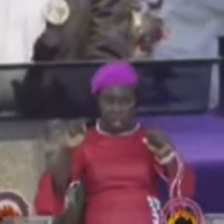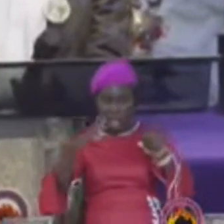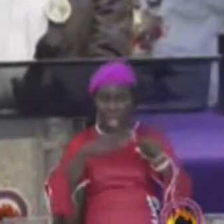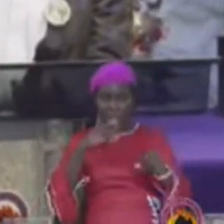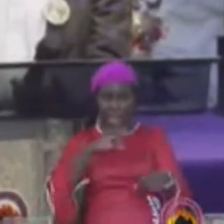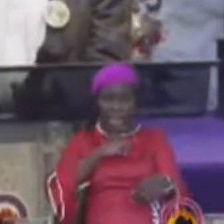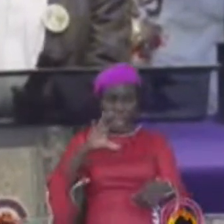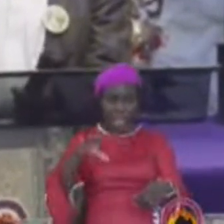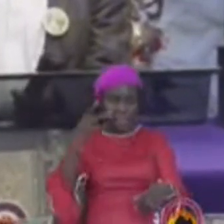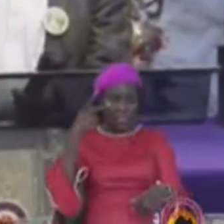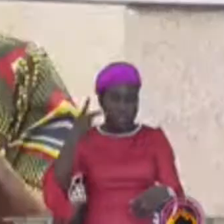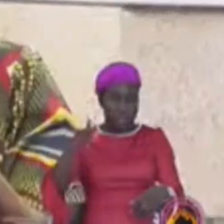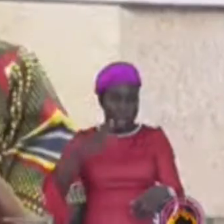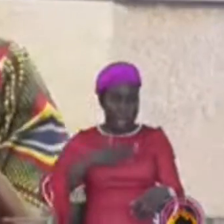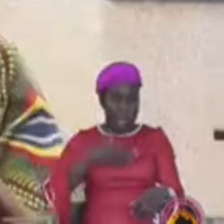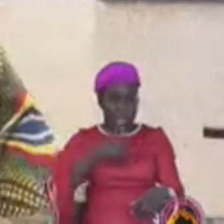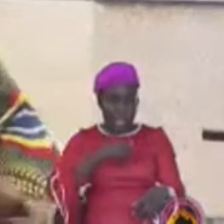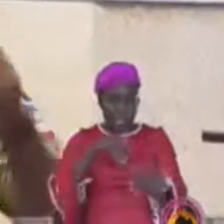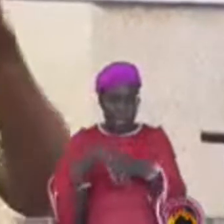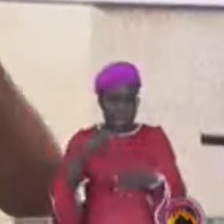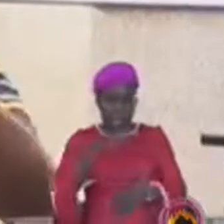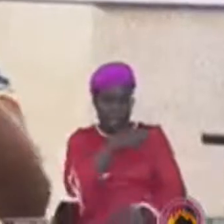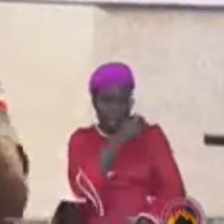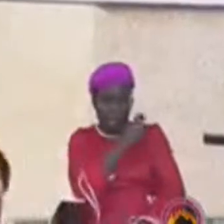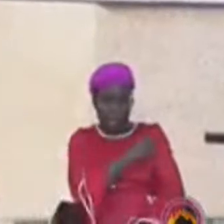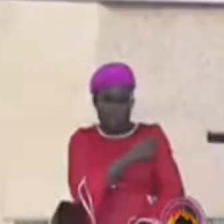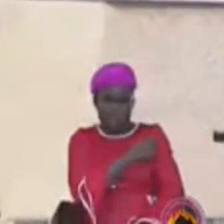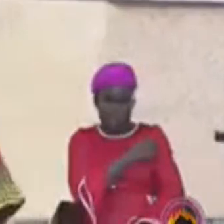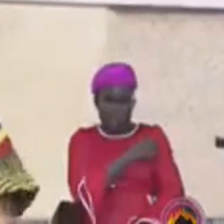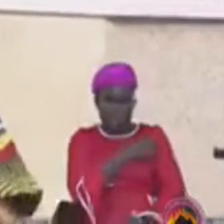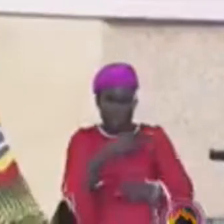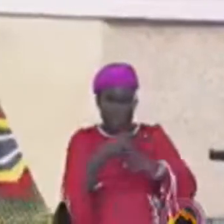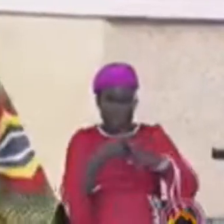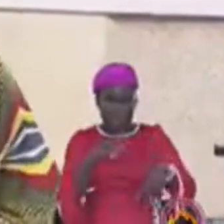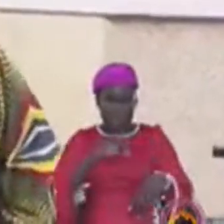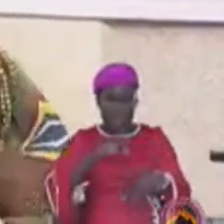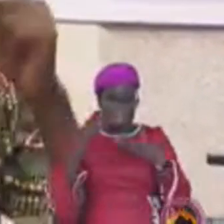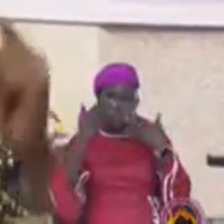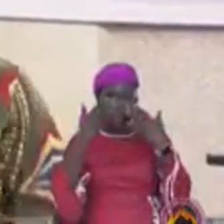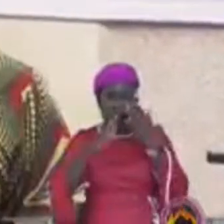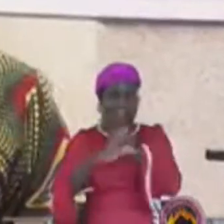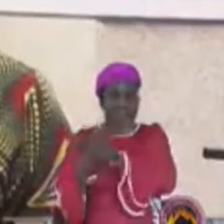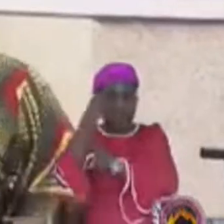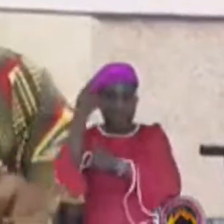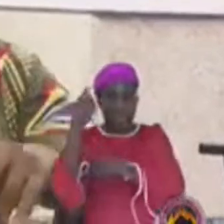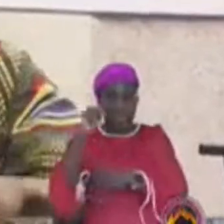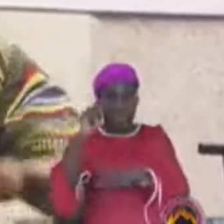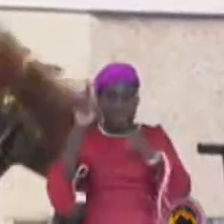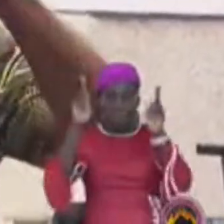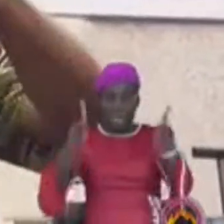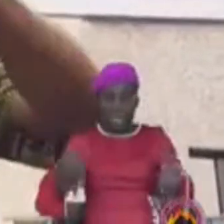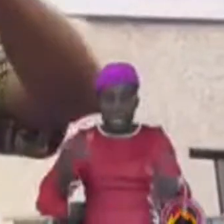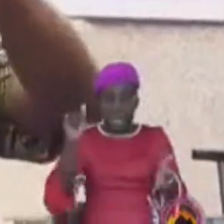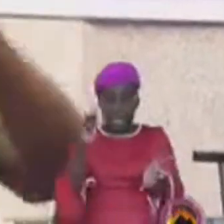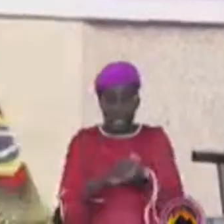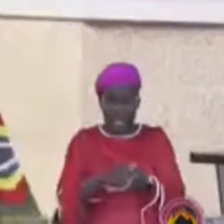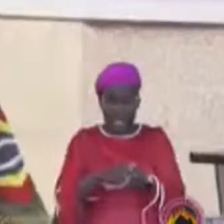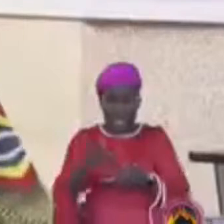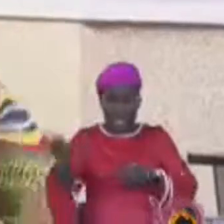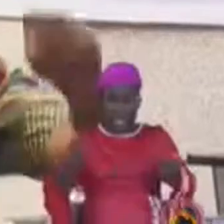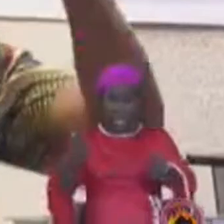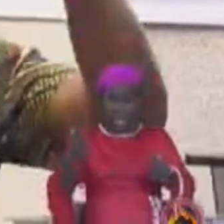mi ni hospital. Bo mo dupe lowo Olorun eni to wa okada yin ohun ku. Emi dupe owo Olorun wi pe mo wa